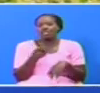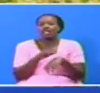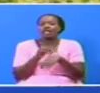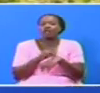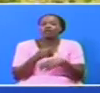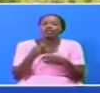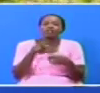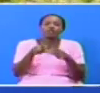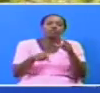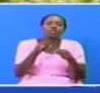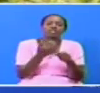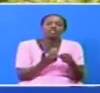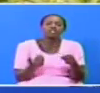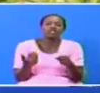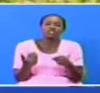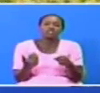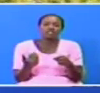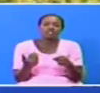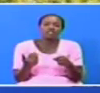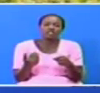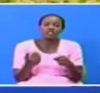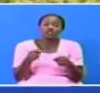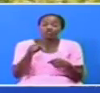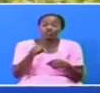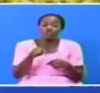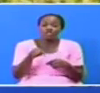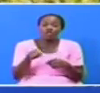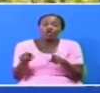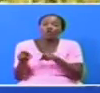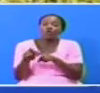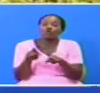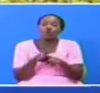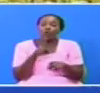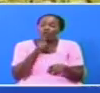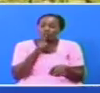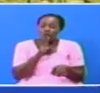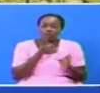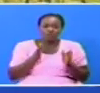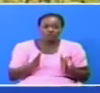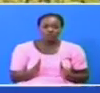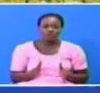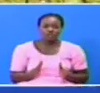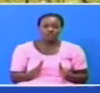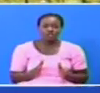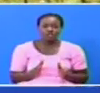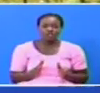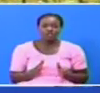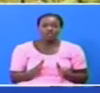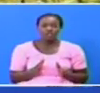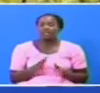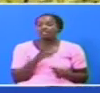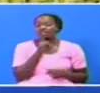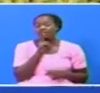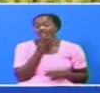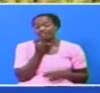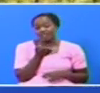children. So today we also summoned the person who is said to be the father of the